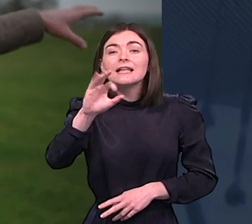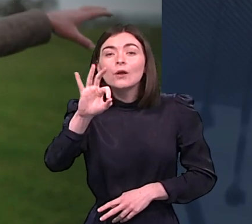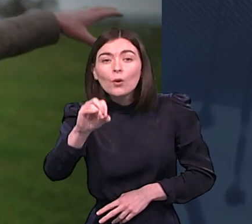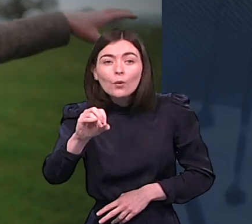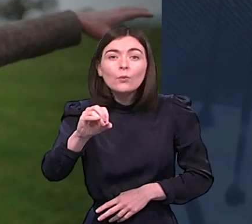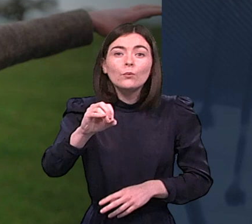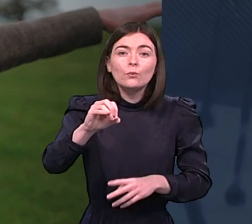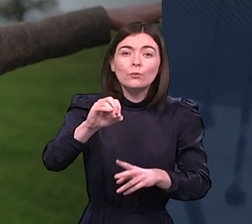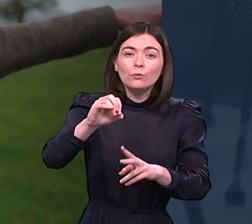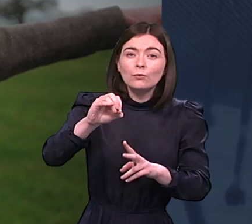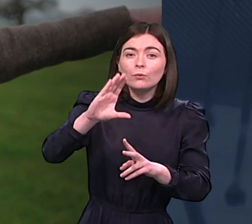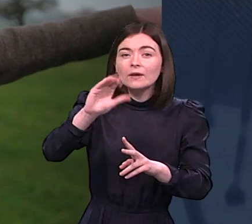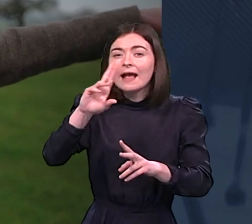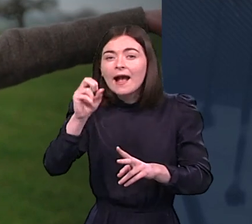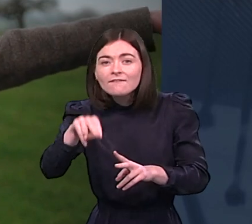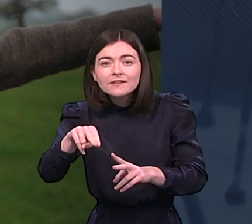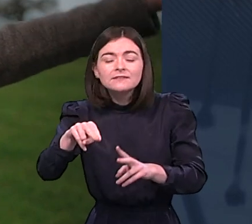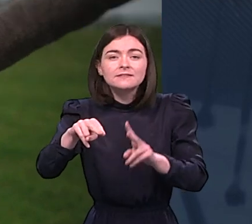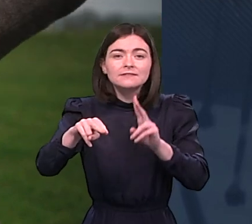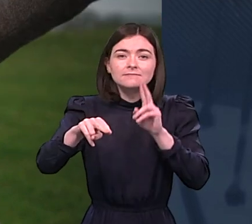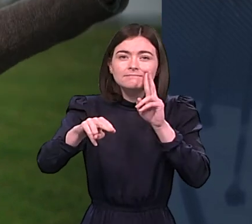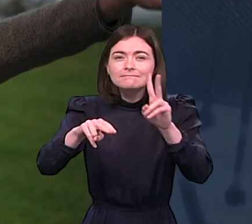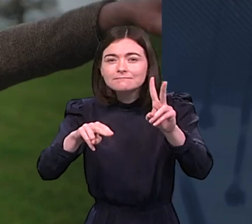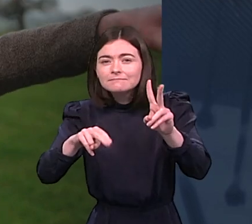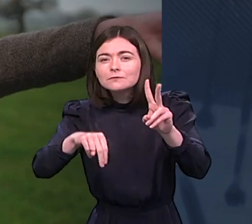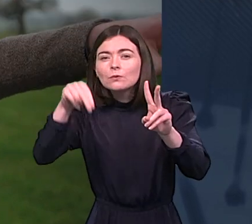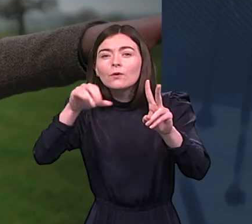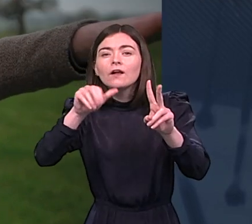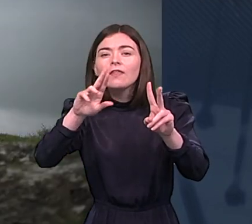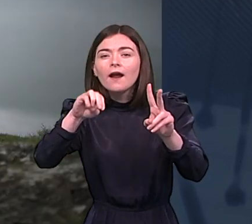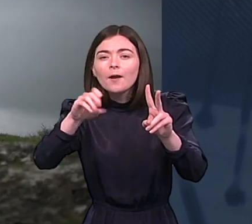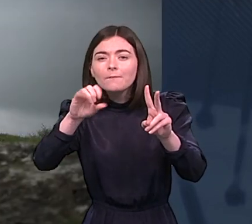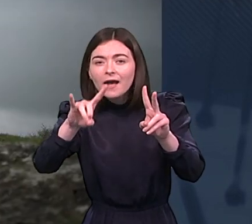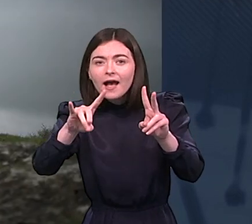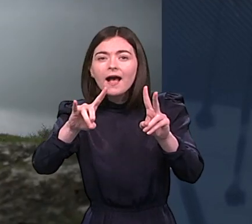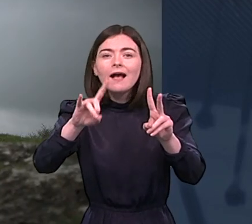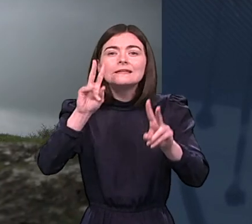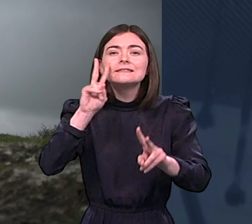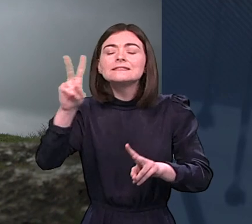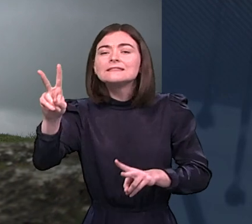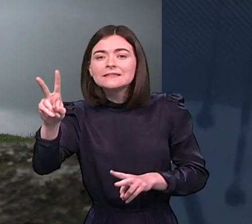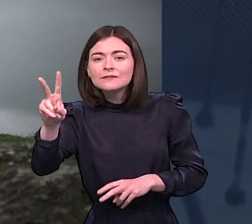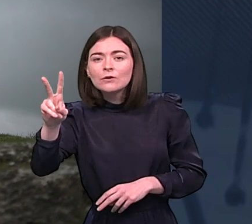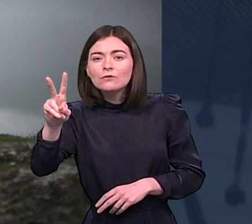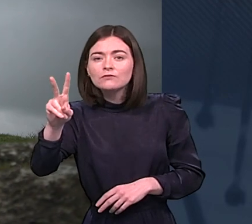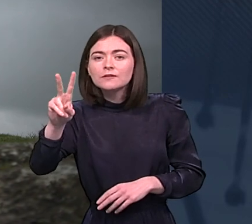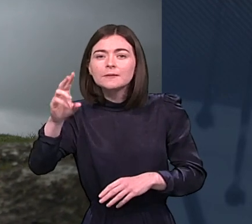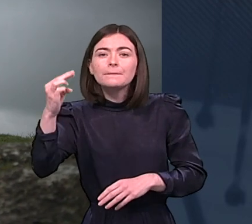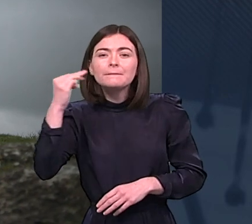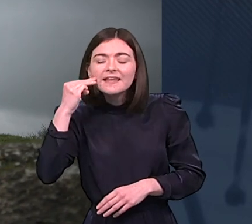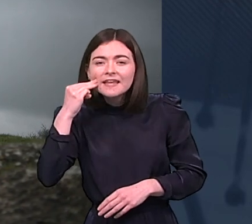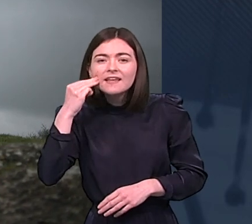Leitrim, Cavan, Armagh, over to Loch Crew, in County